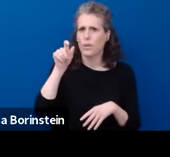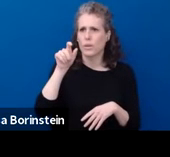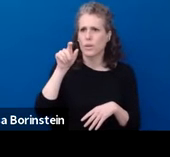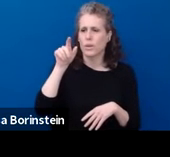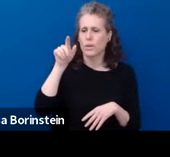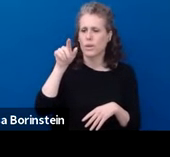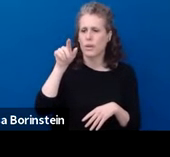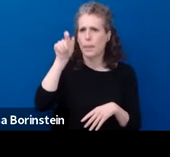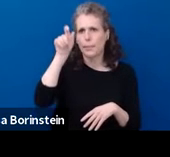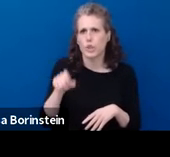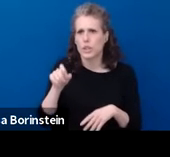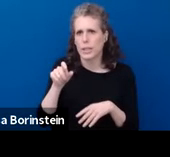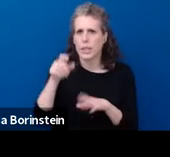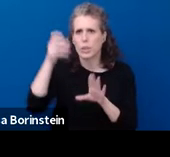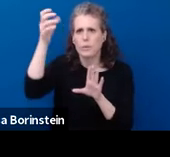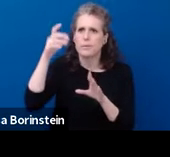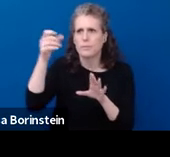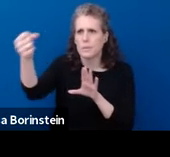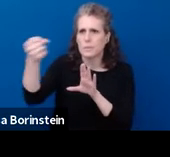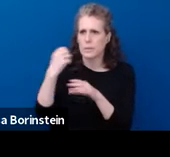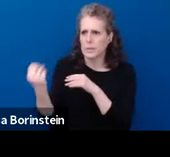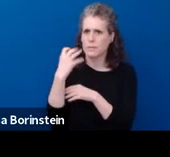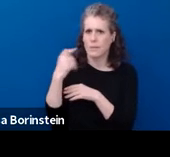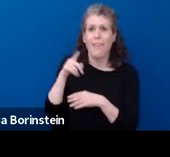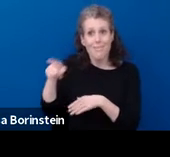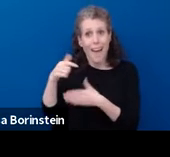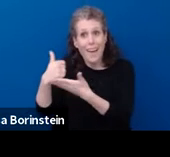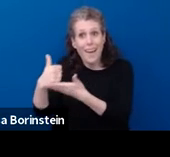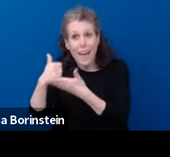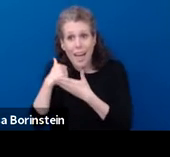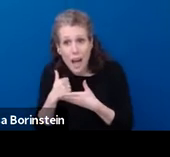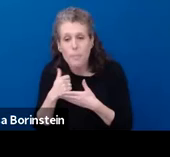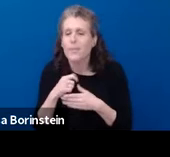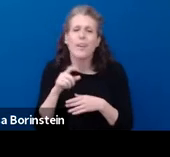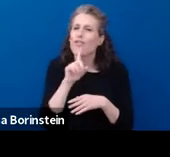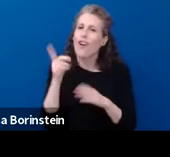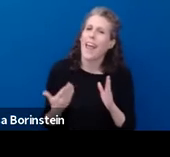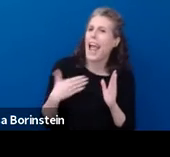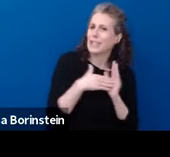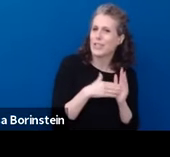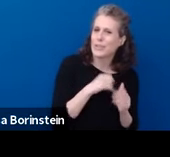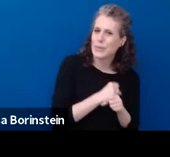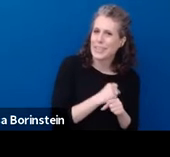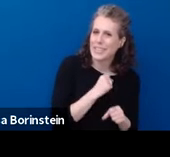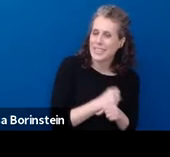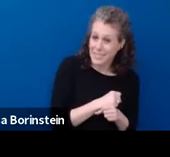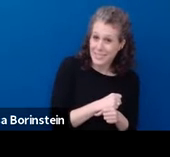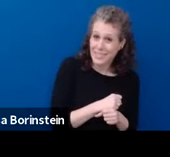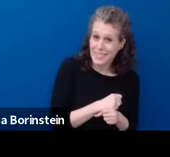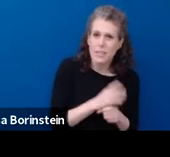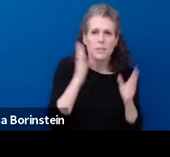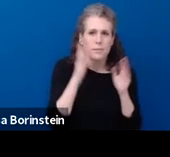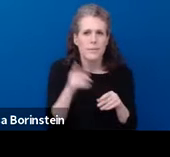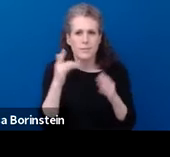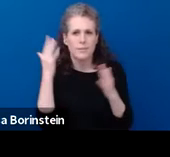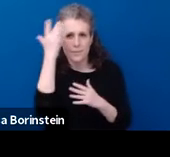library. So that becomes a help, not extra work. So you need to think, this is do